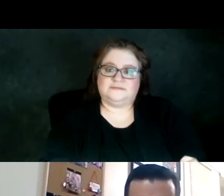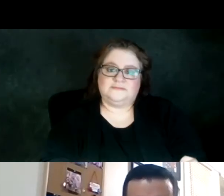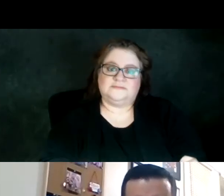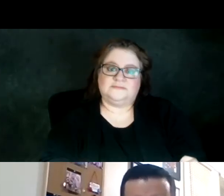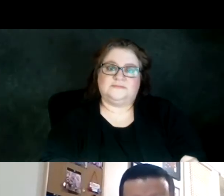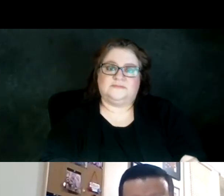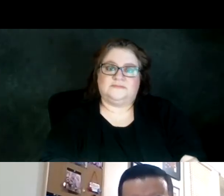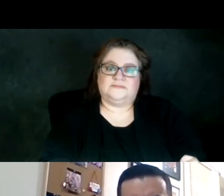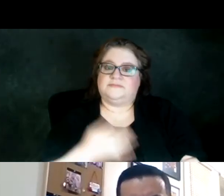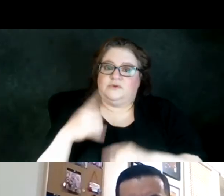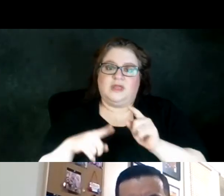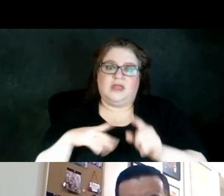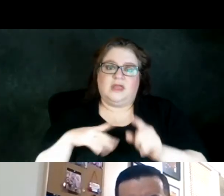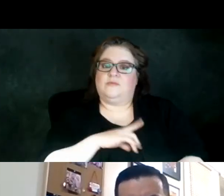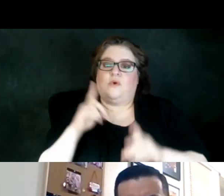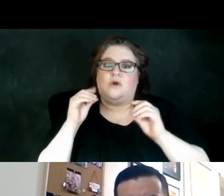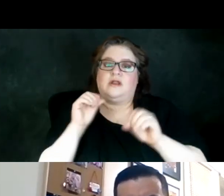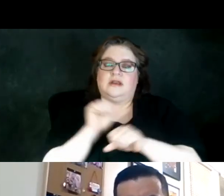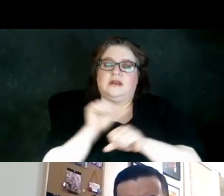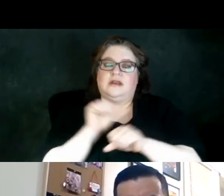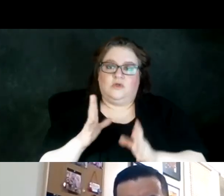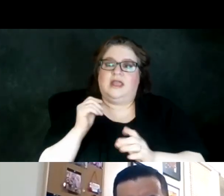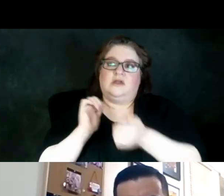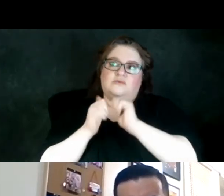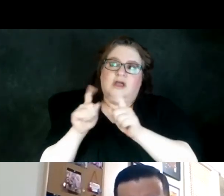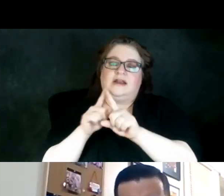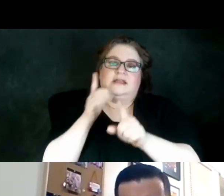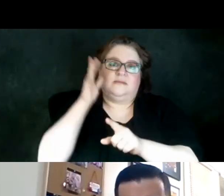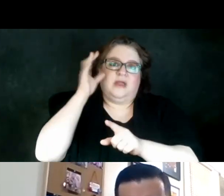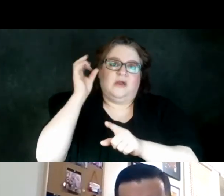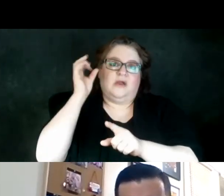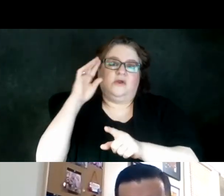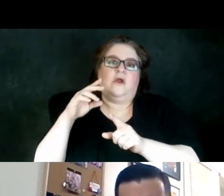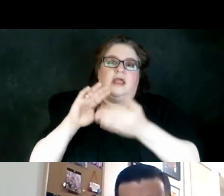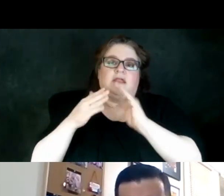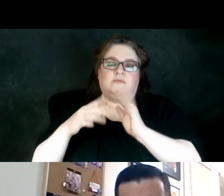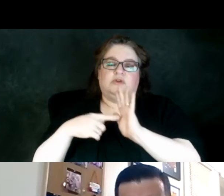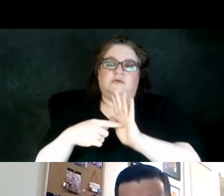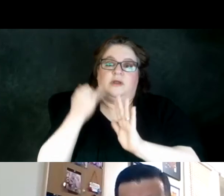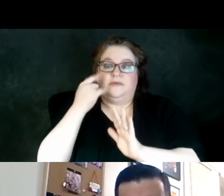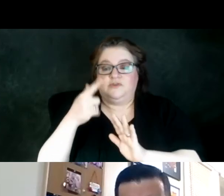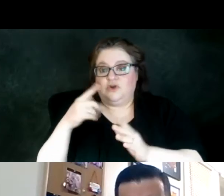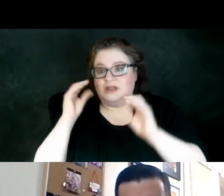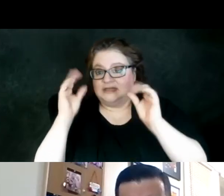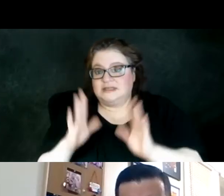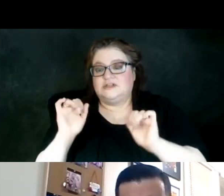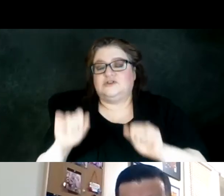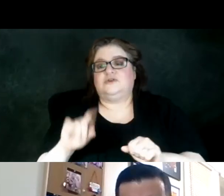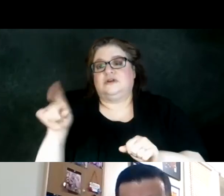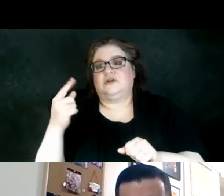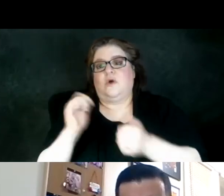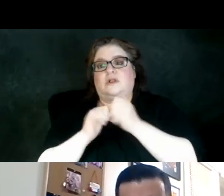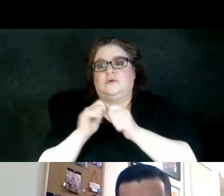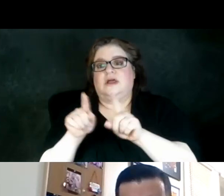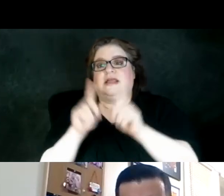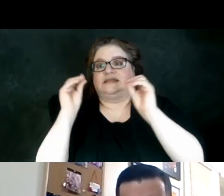You cannot be a board employee and run as a parent or a community rep. If you are a teacher, you can only run as a teacher